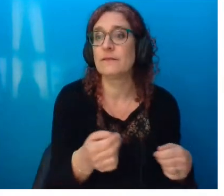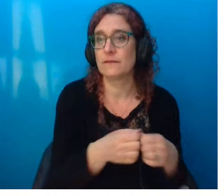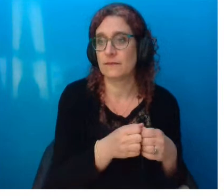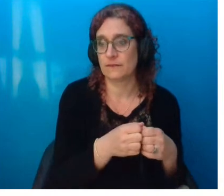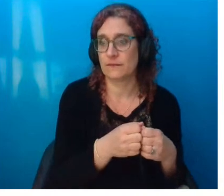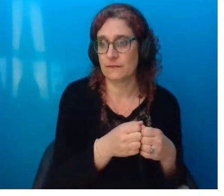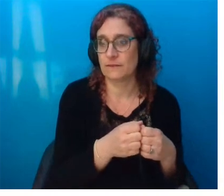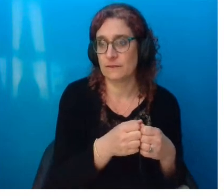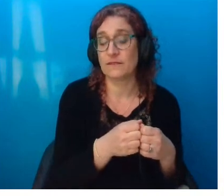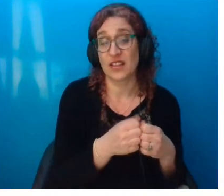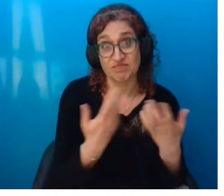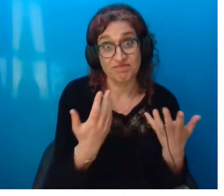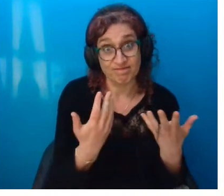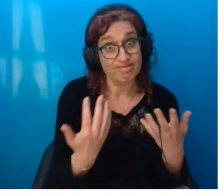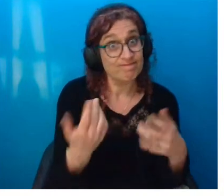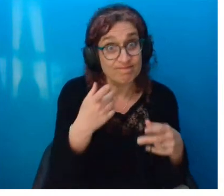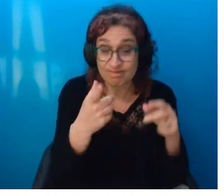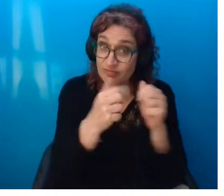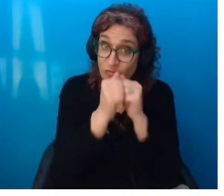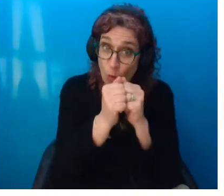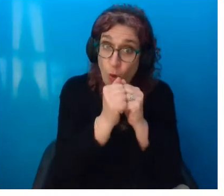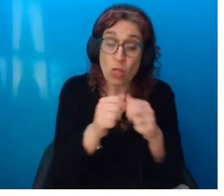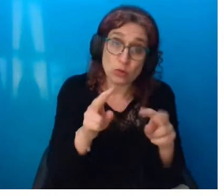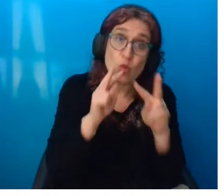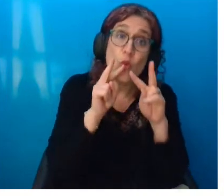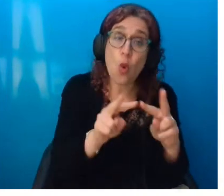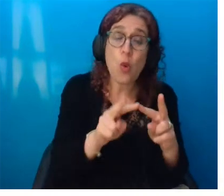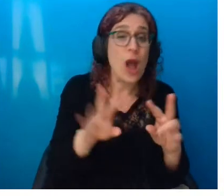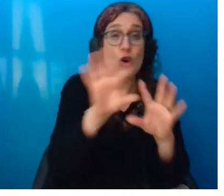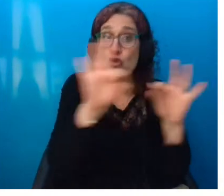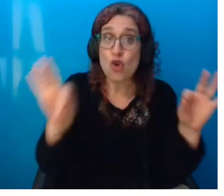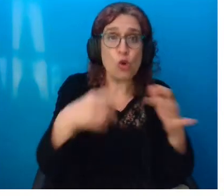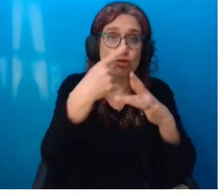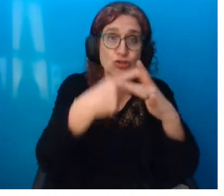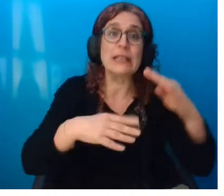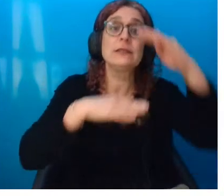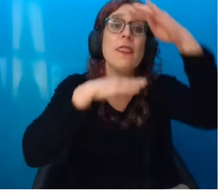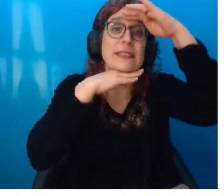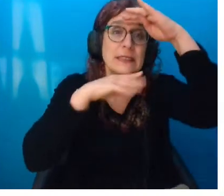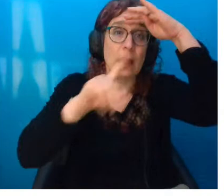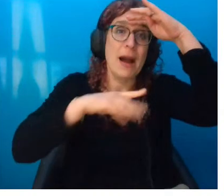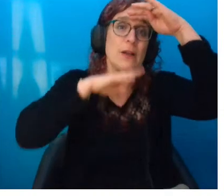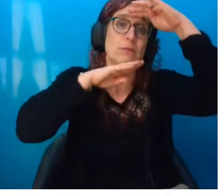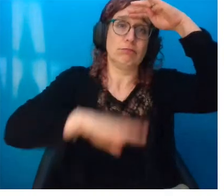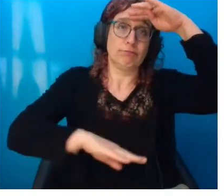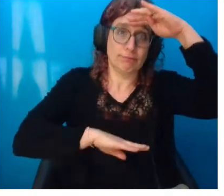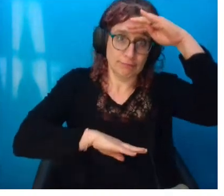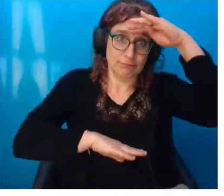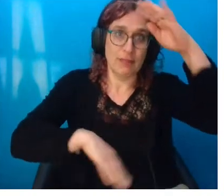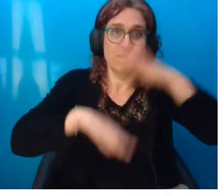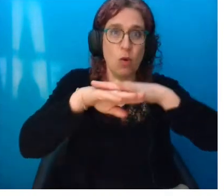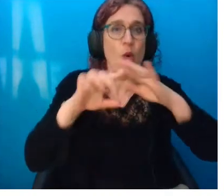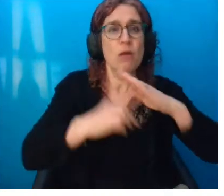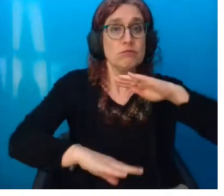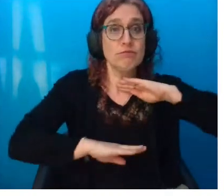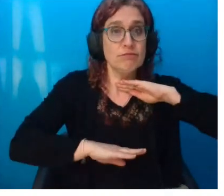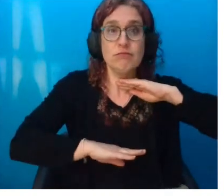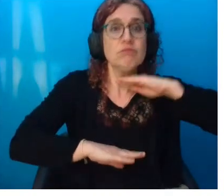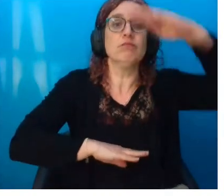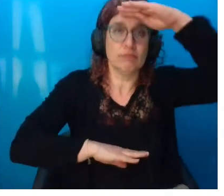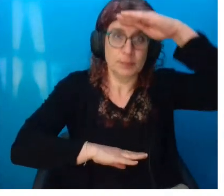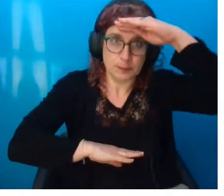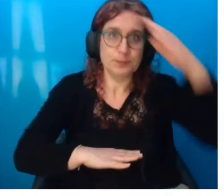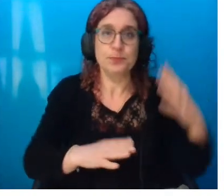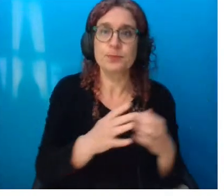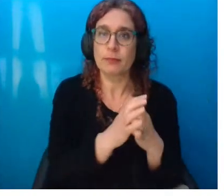the importance of looking at the airway as a whole. Very important to educate the patient about the nature of the disease, the possible need